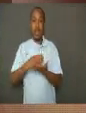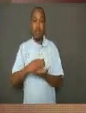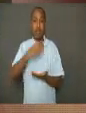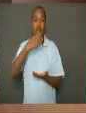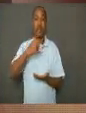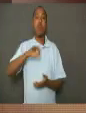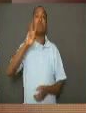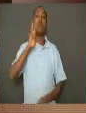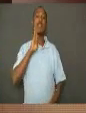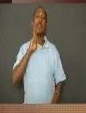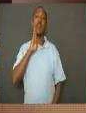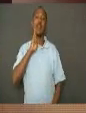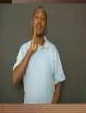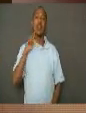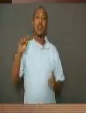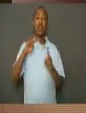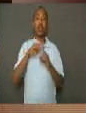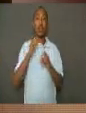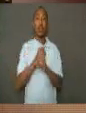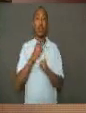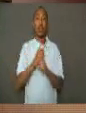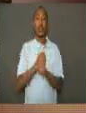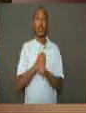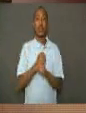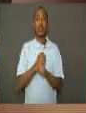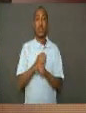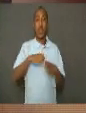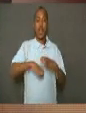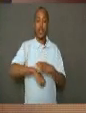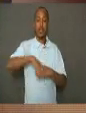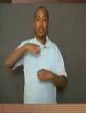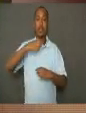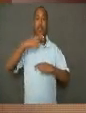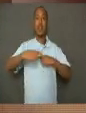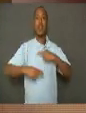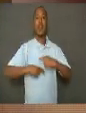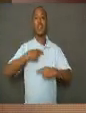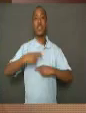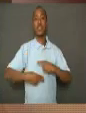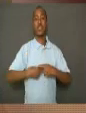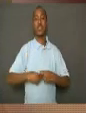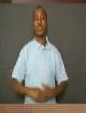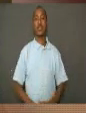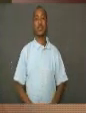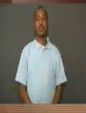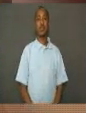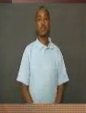of water to produce an exothermic reaction.